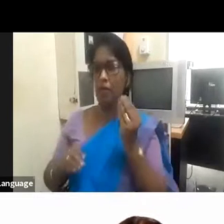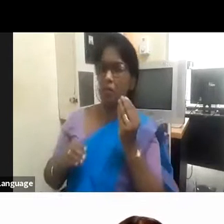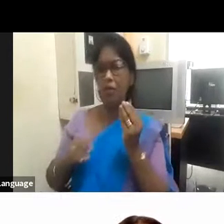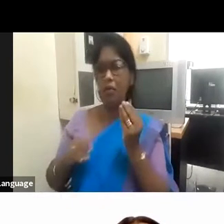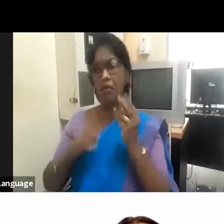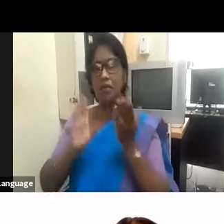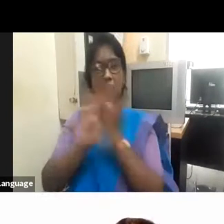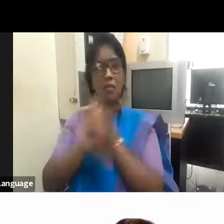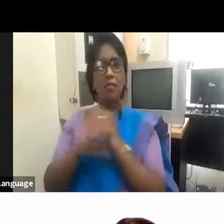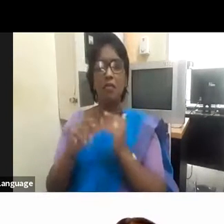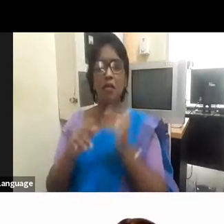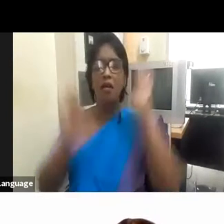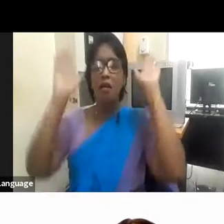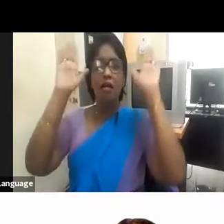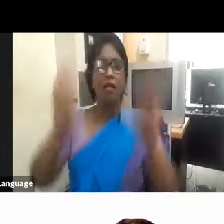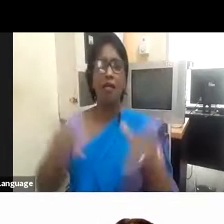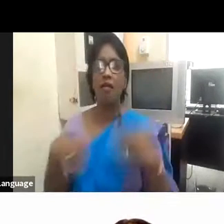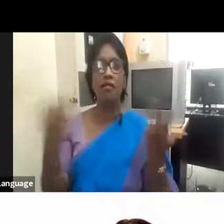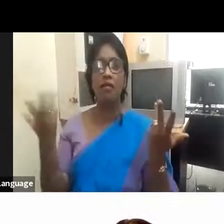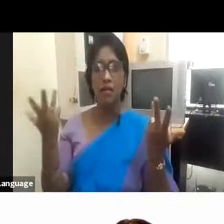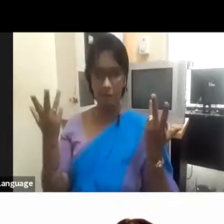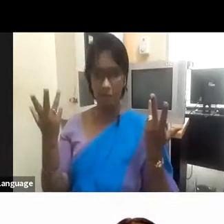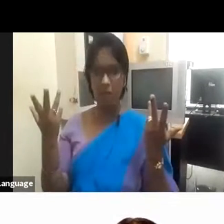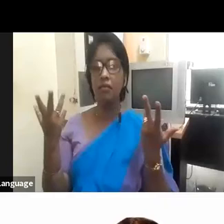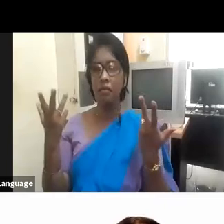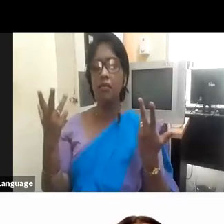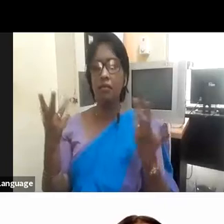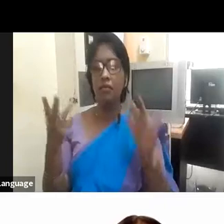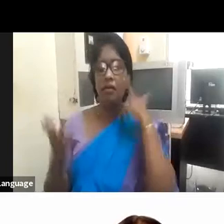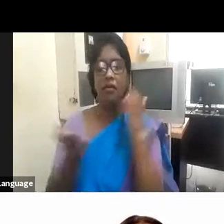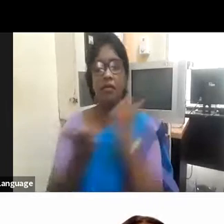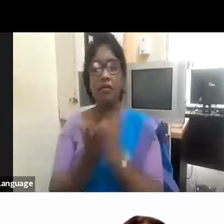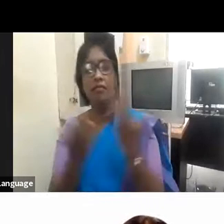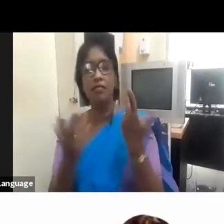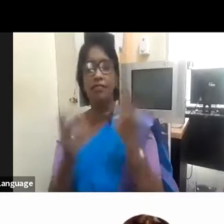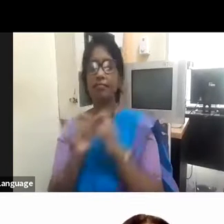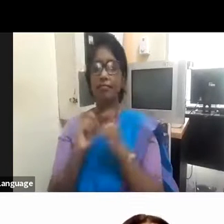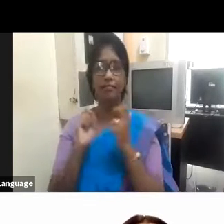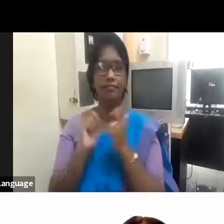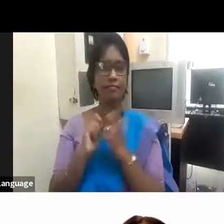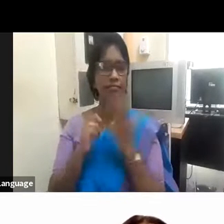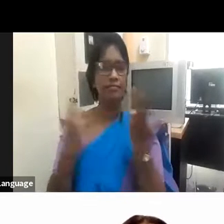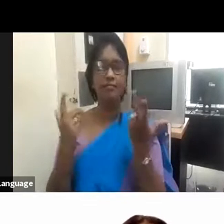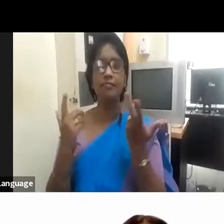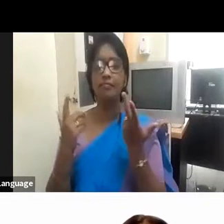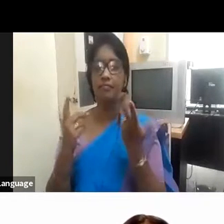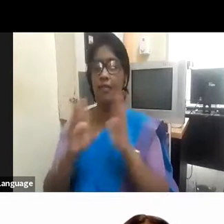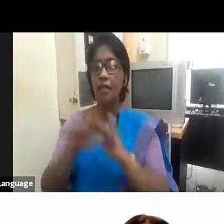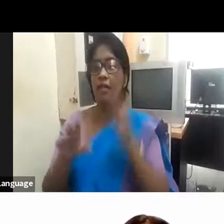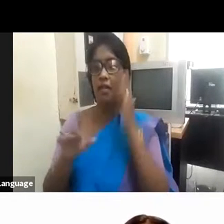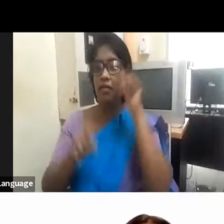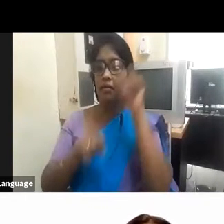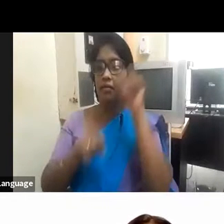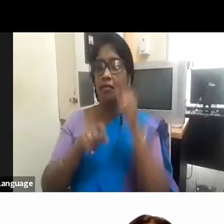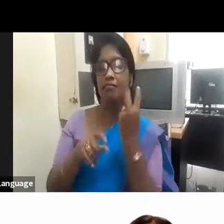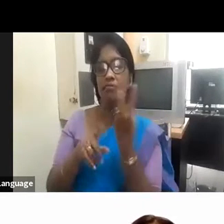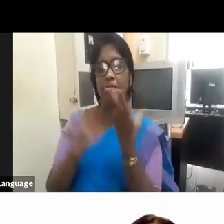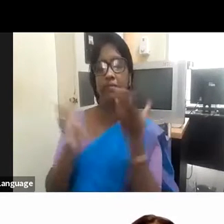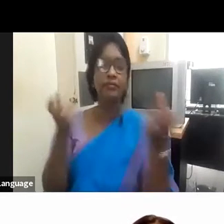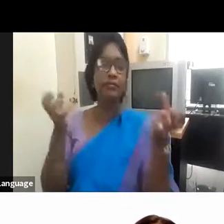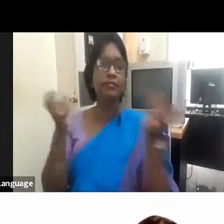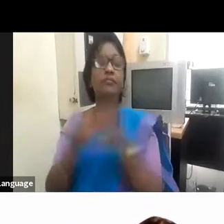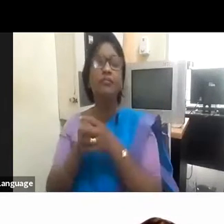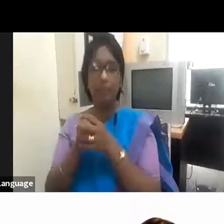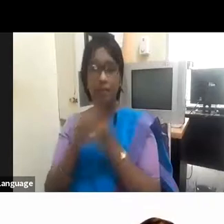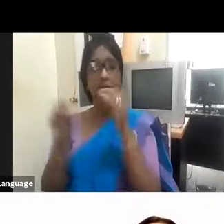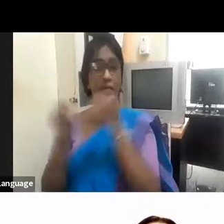with much difficulty, we recruit 20 candidates. And once